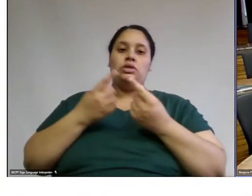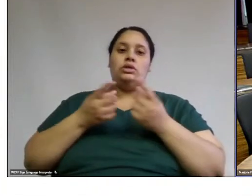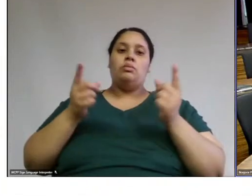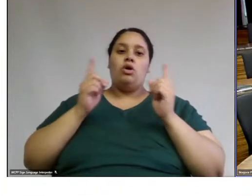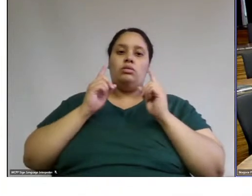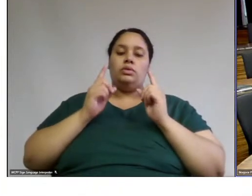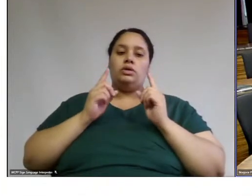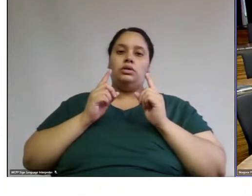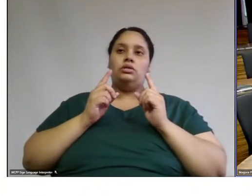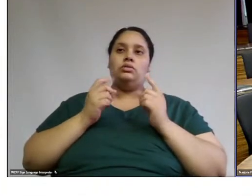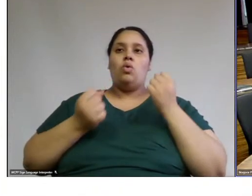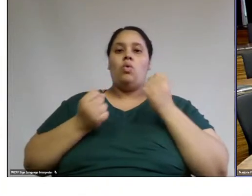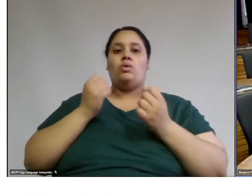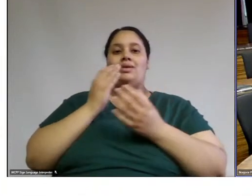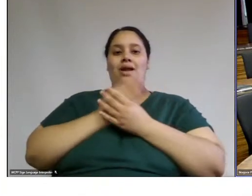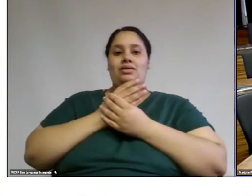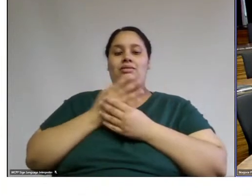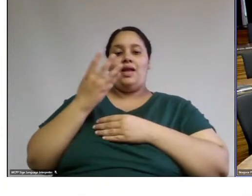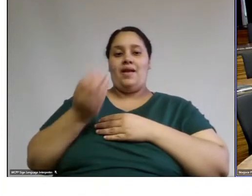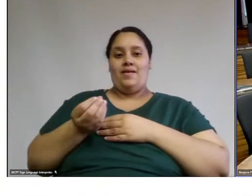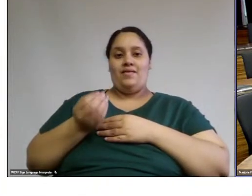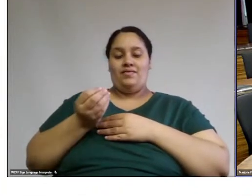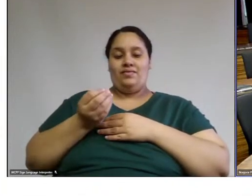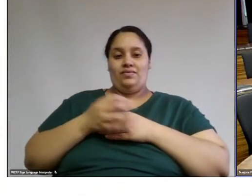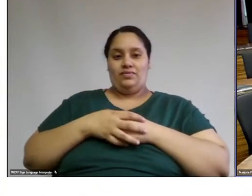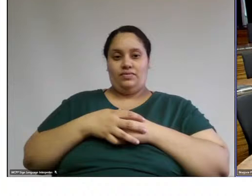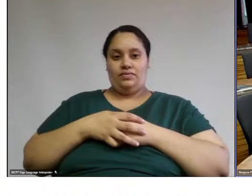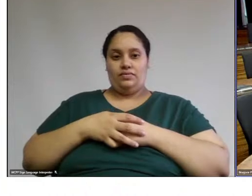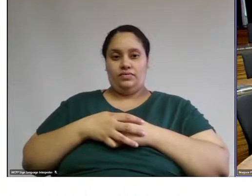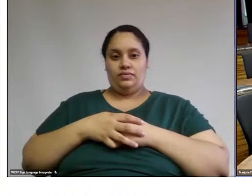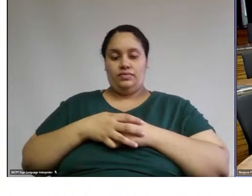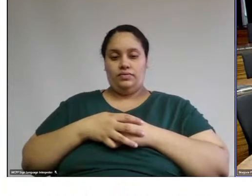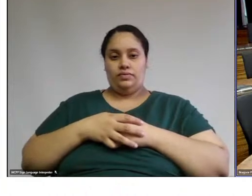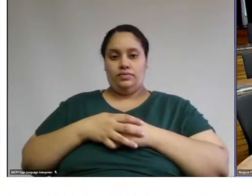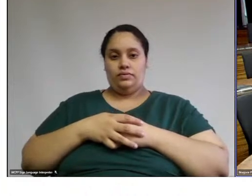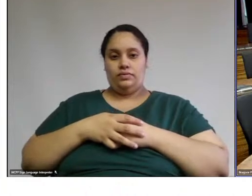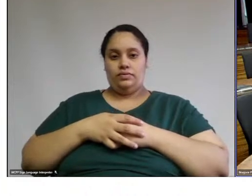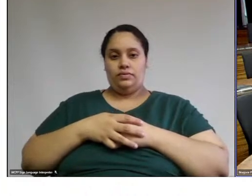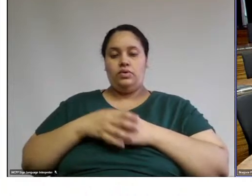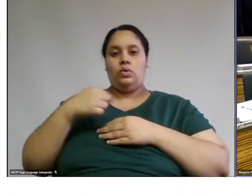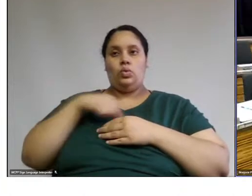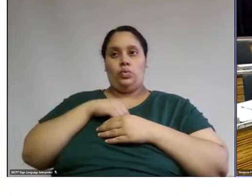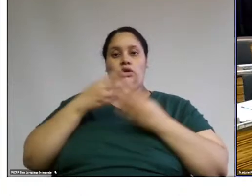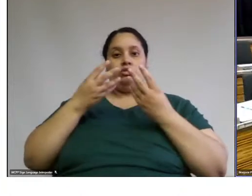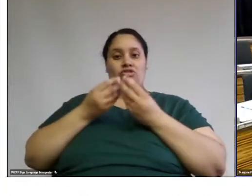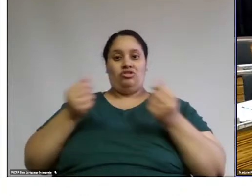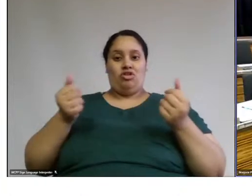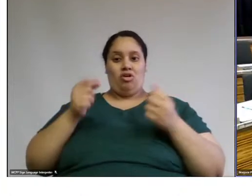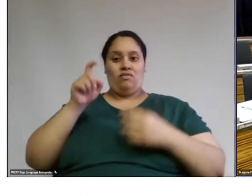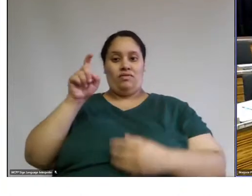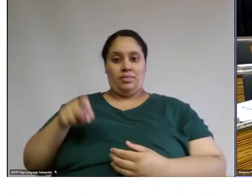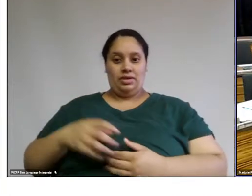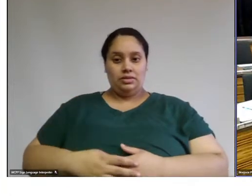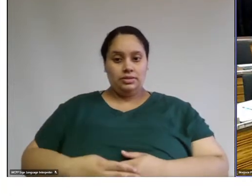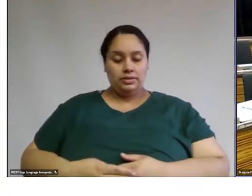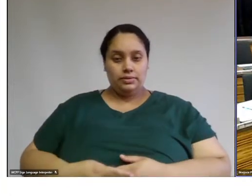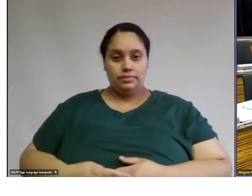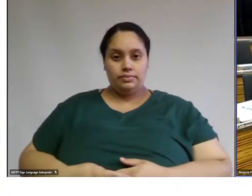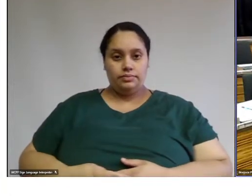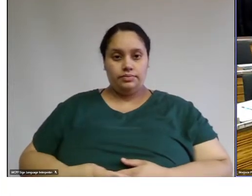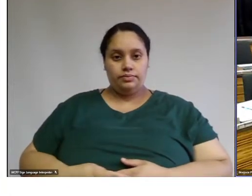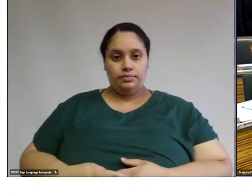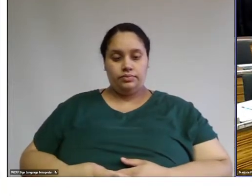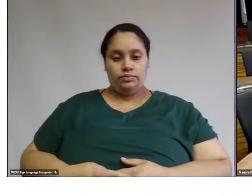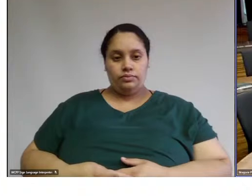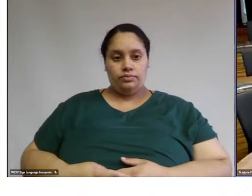a court case in that regard, which we had to resolve, and then later on,